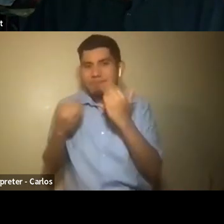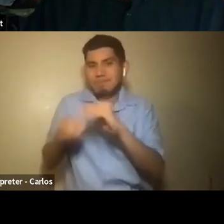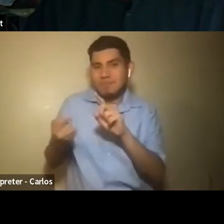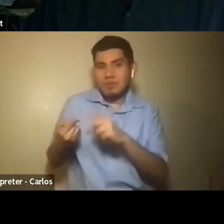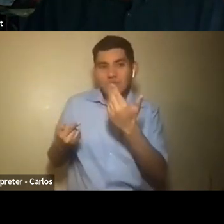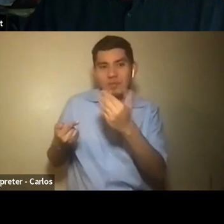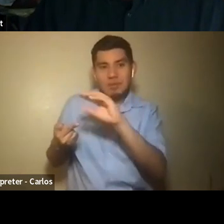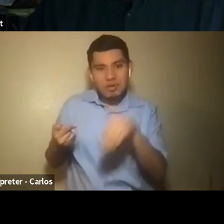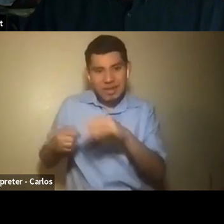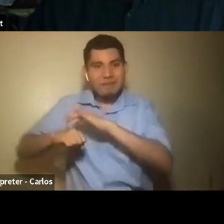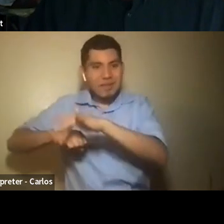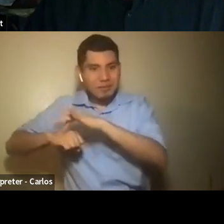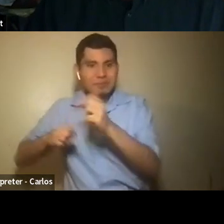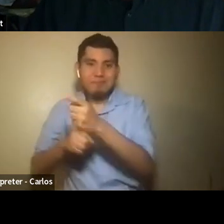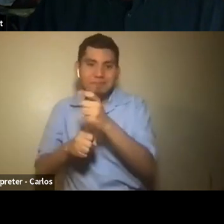in available funding annually.